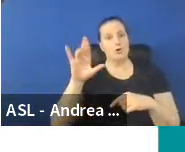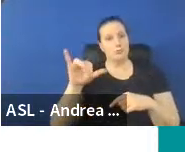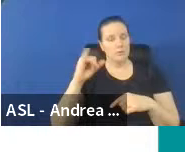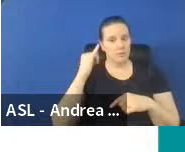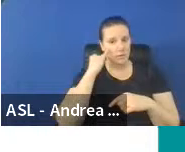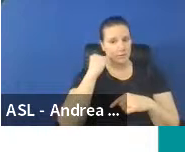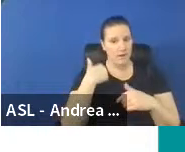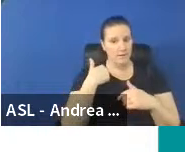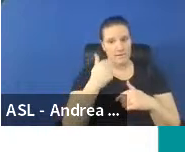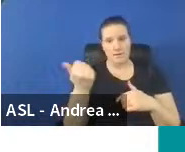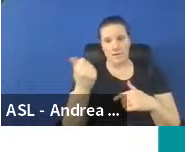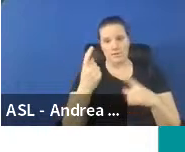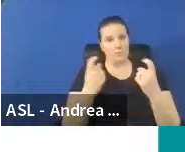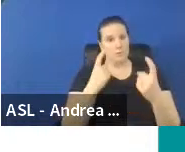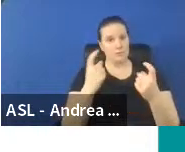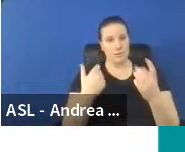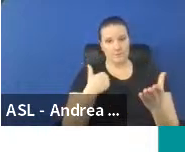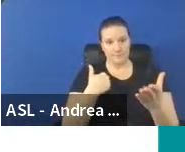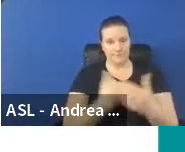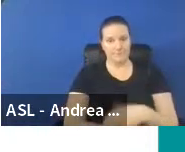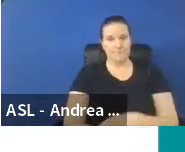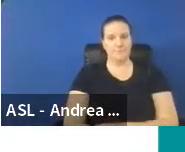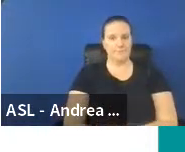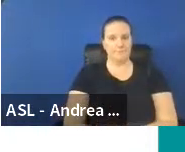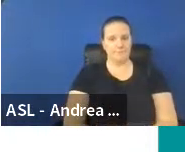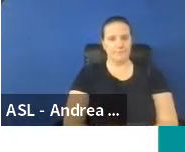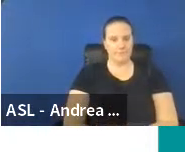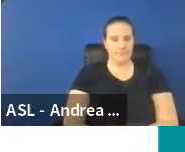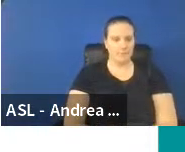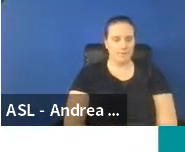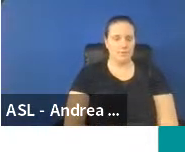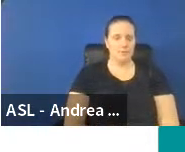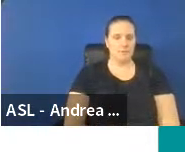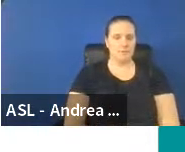there are other questions.